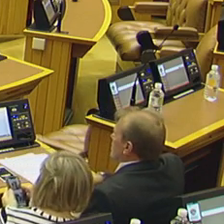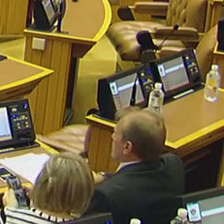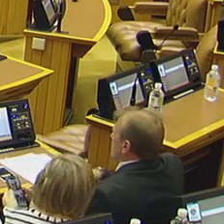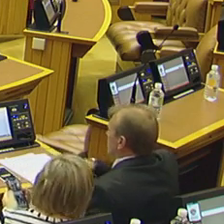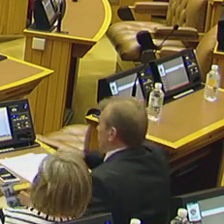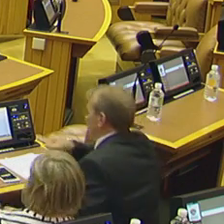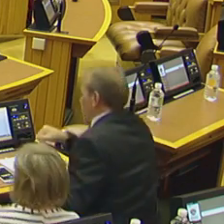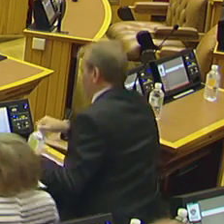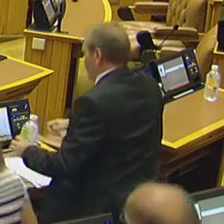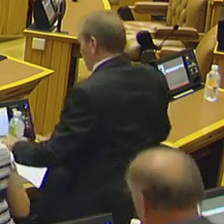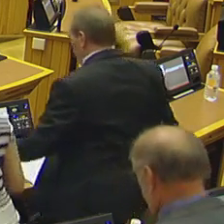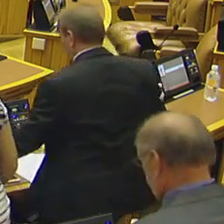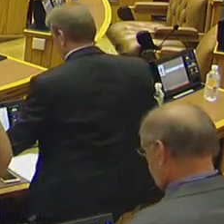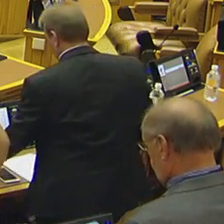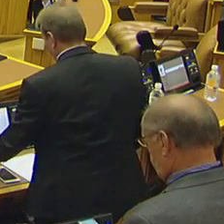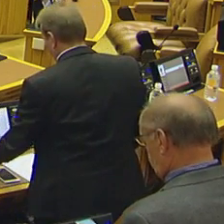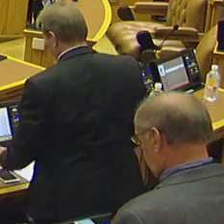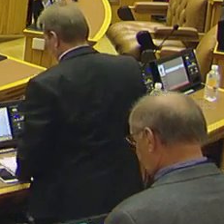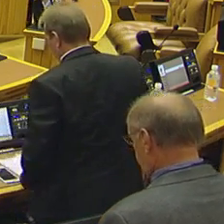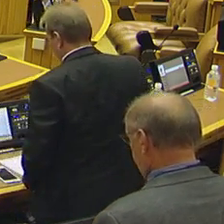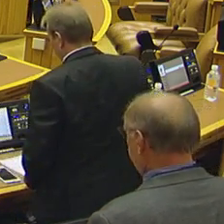Deputy Speaker.